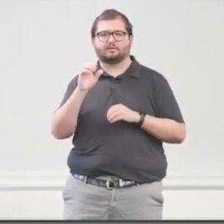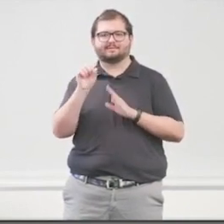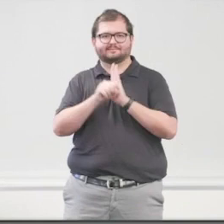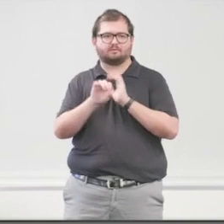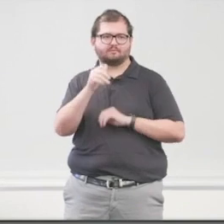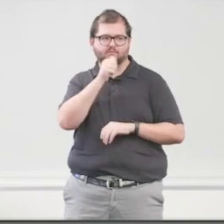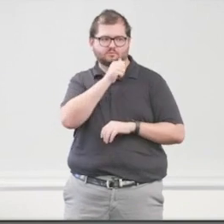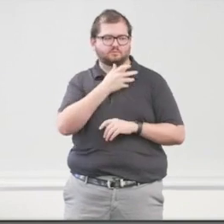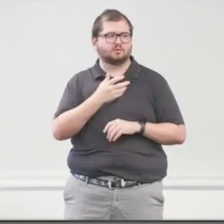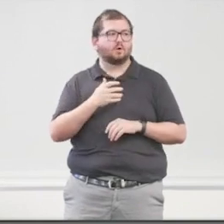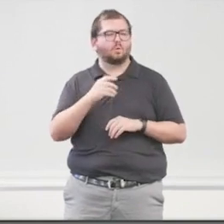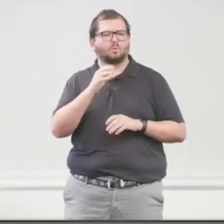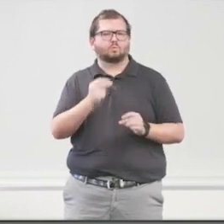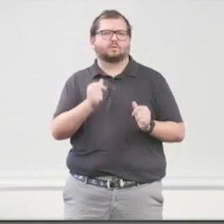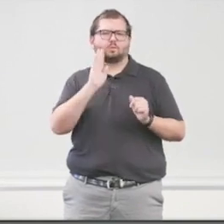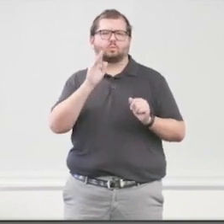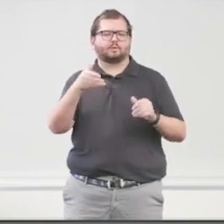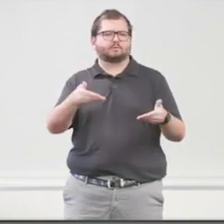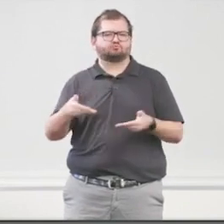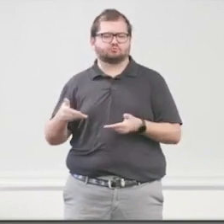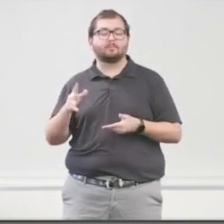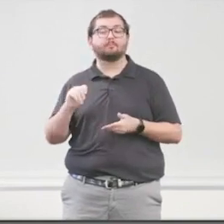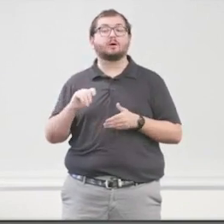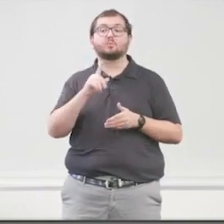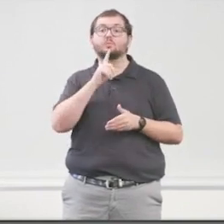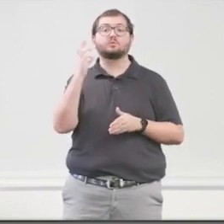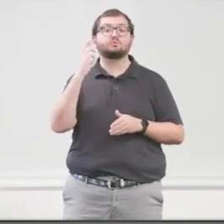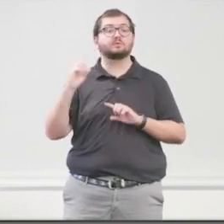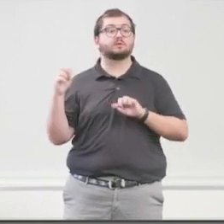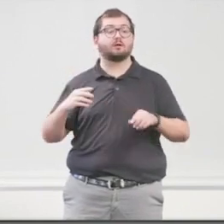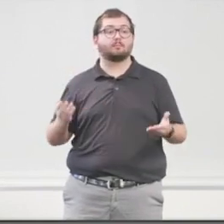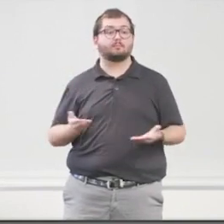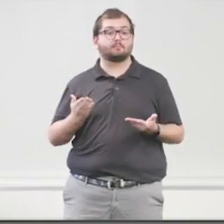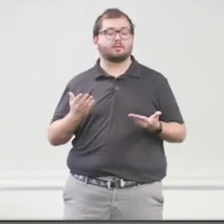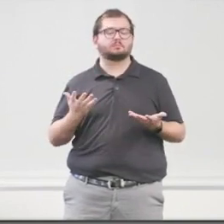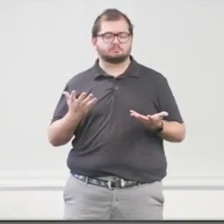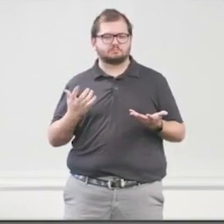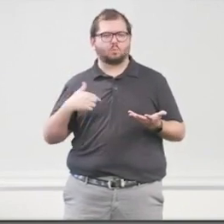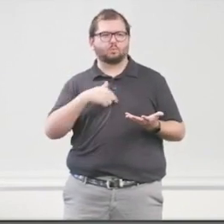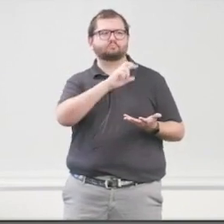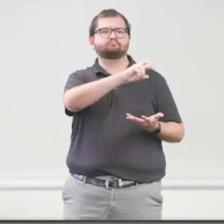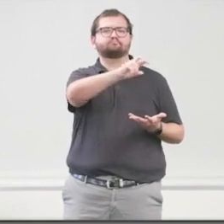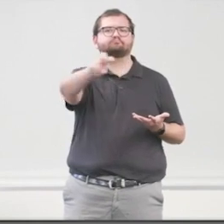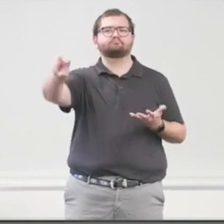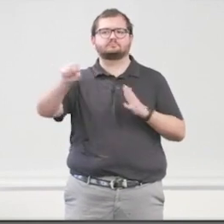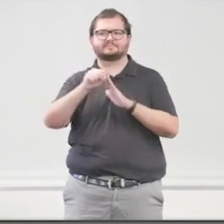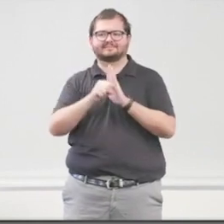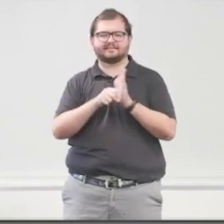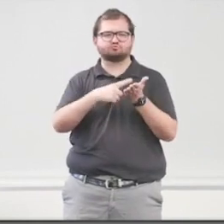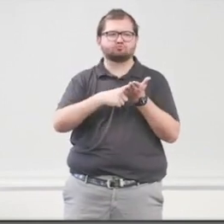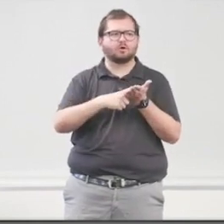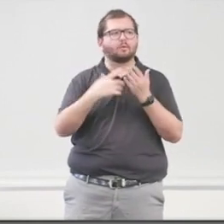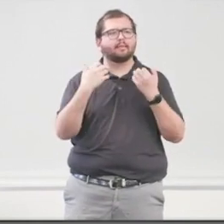into introductions here, but the reason we wanted to come talk to you is, as Stan mentioned, we've been going around the state talking to other healthcare